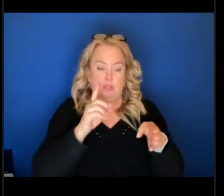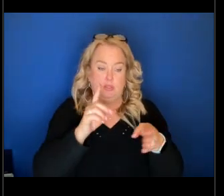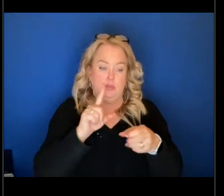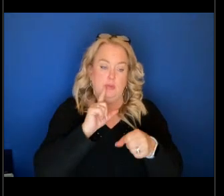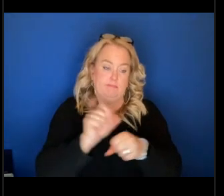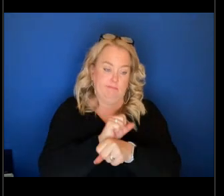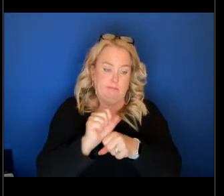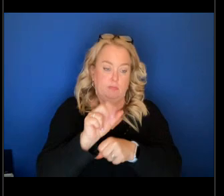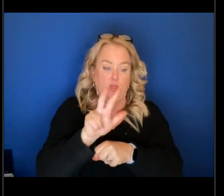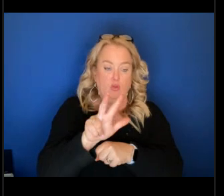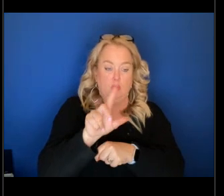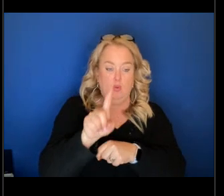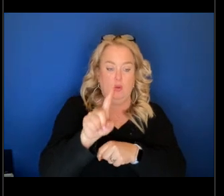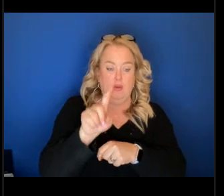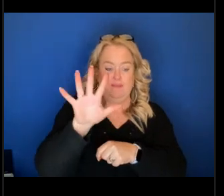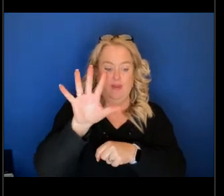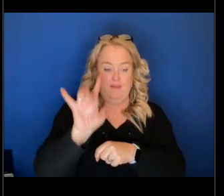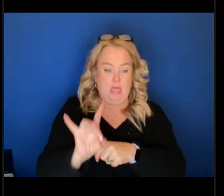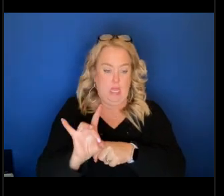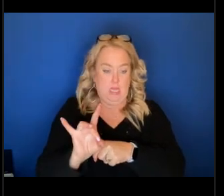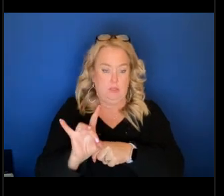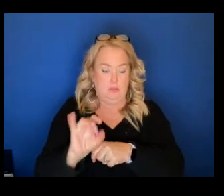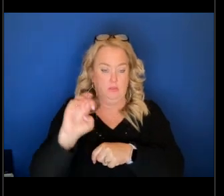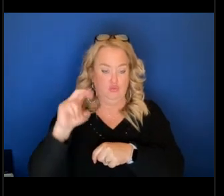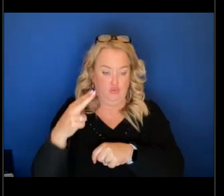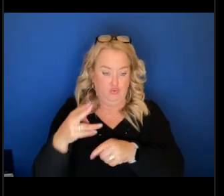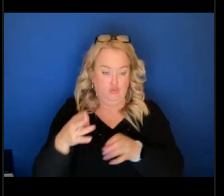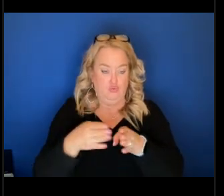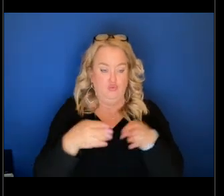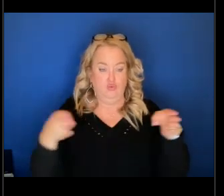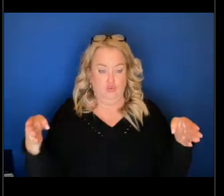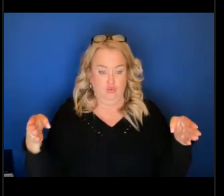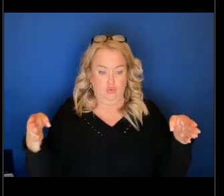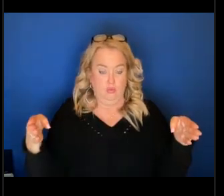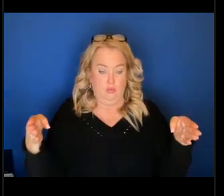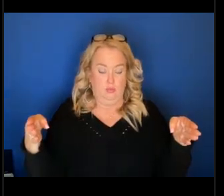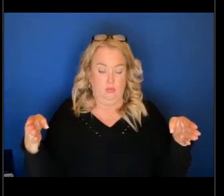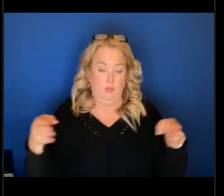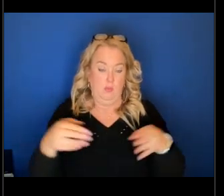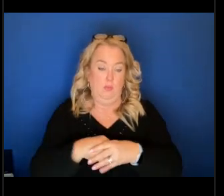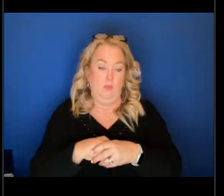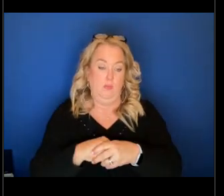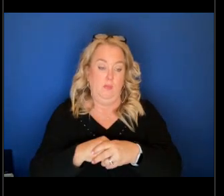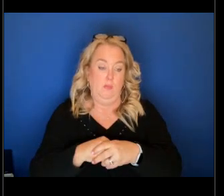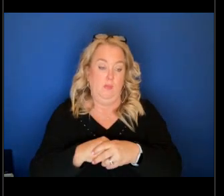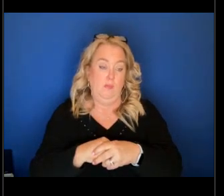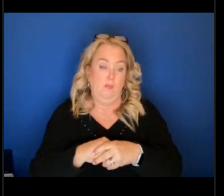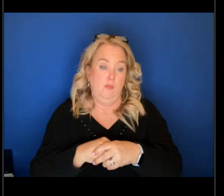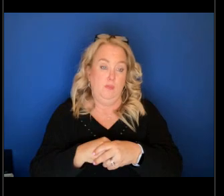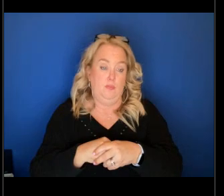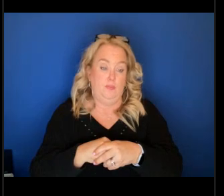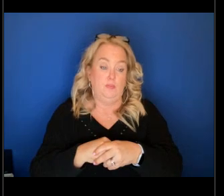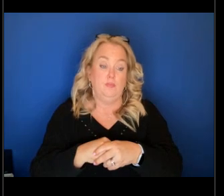31 5/8 of an inch of clear width space.